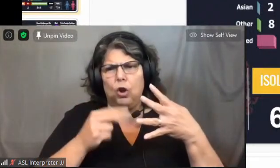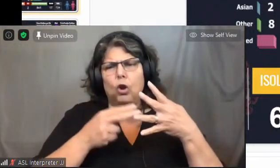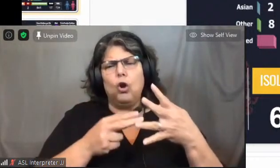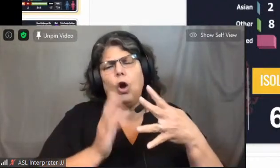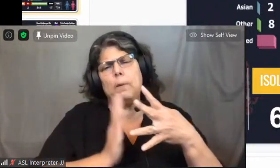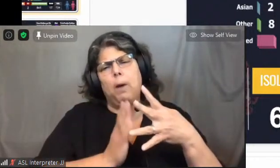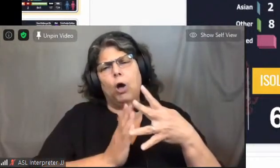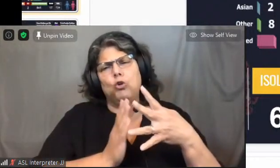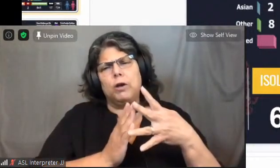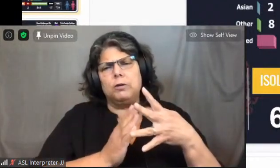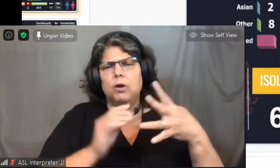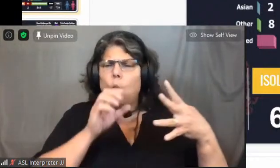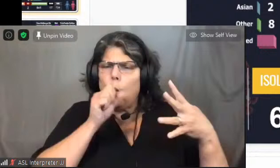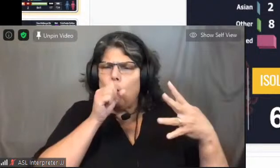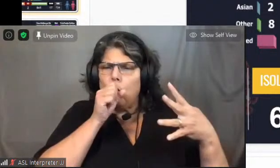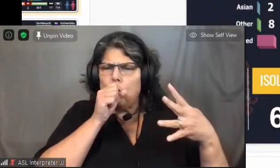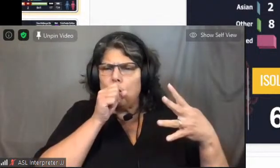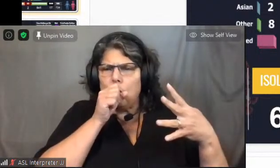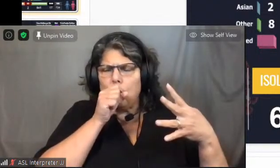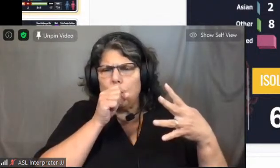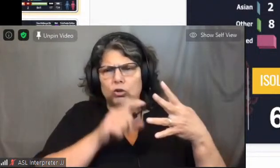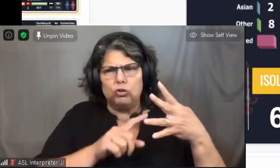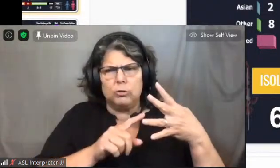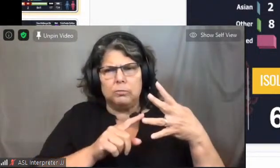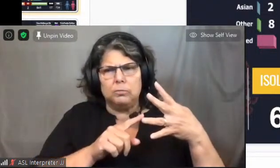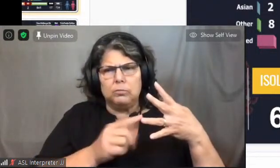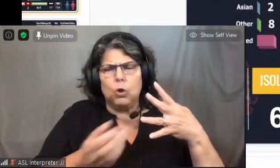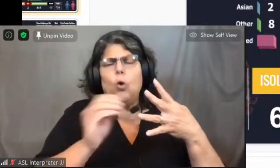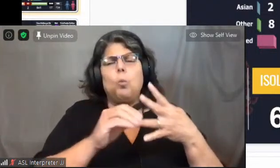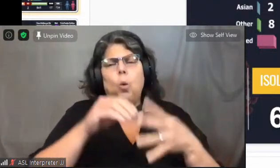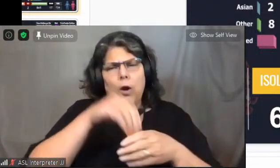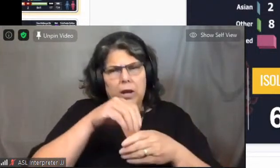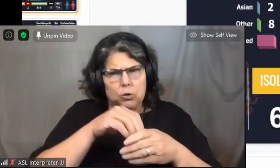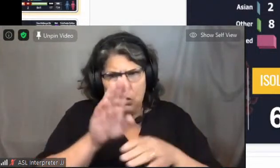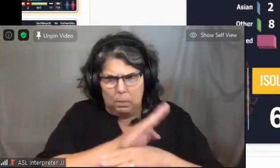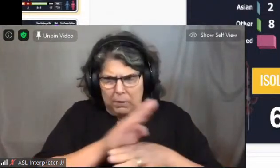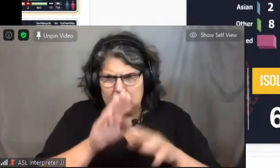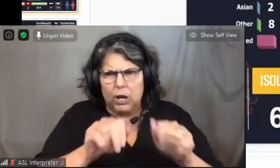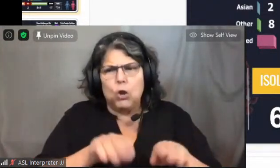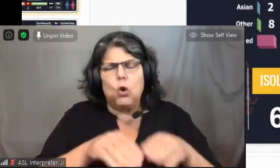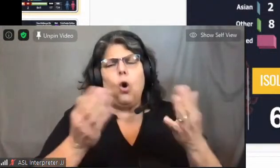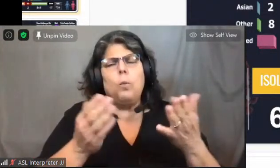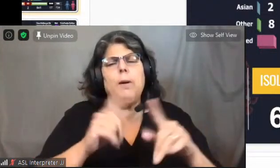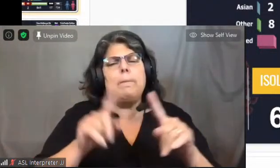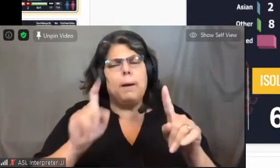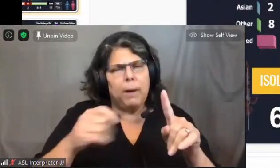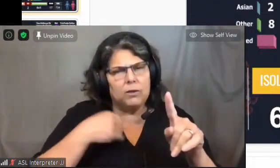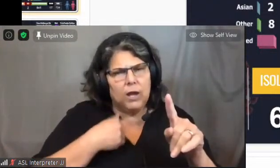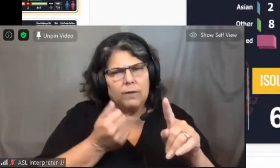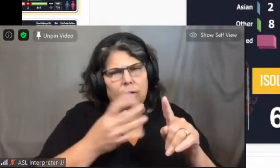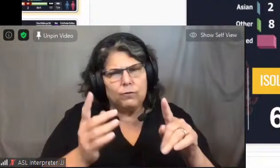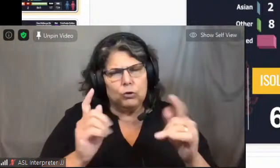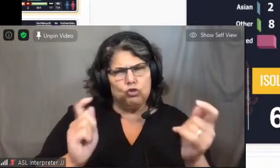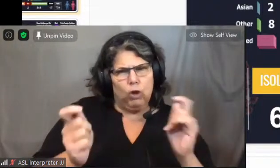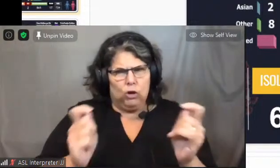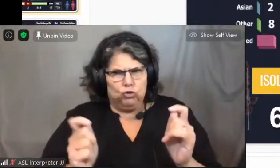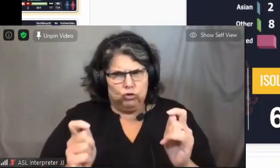and it is the color orange. There are more indoor businesses will be open with modifications. And